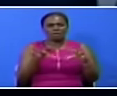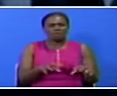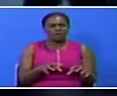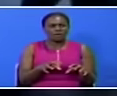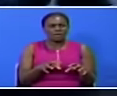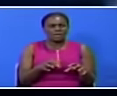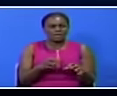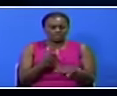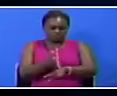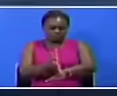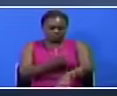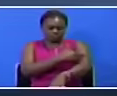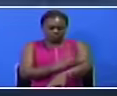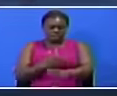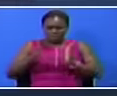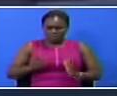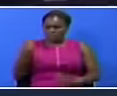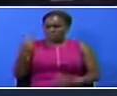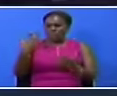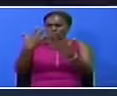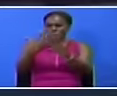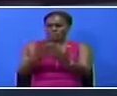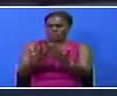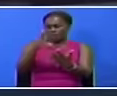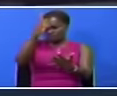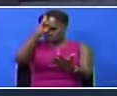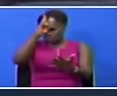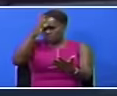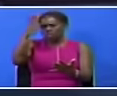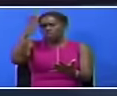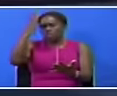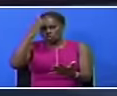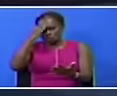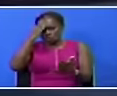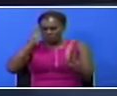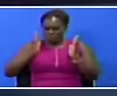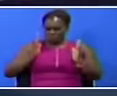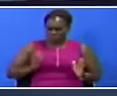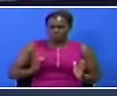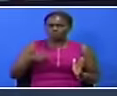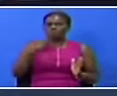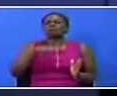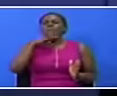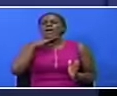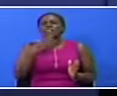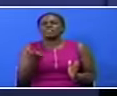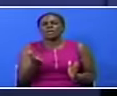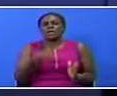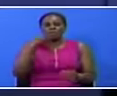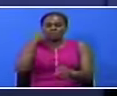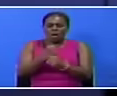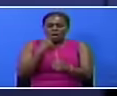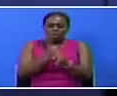shrapnel injuries. One person was arrested and police say they know the identity of the bomber who died at the scene. We are working